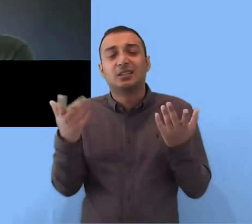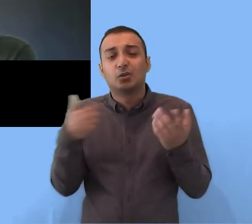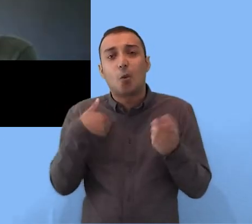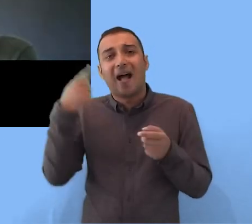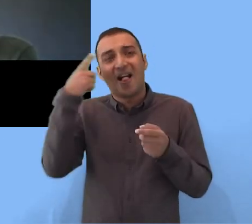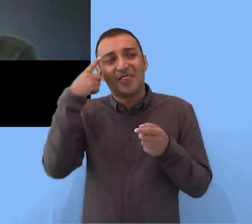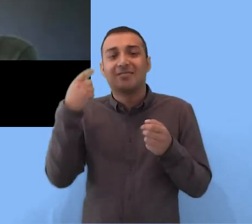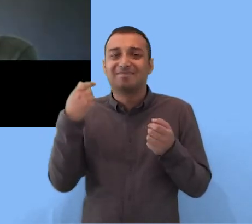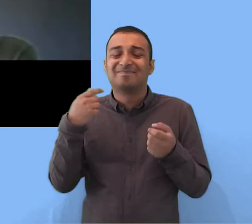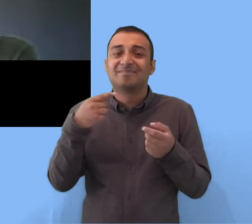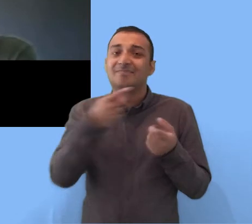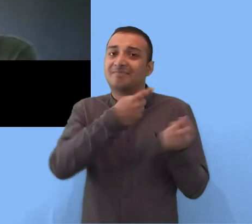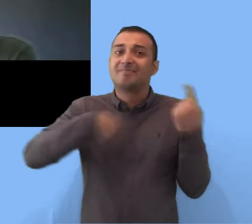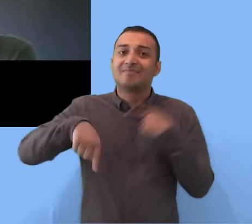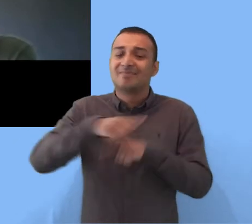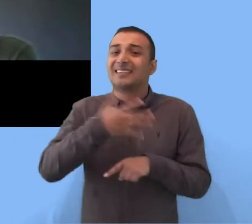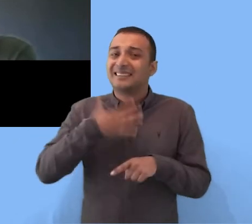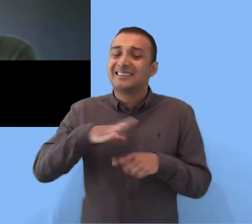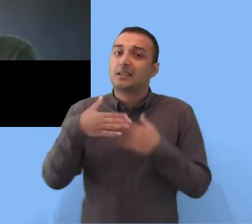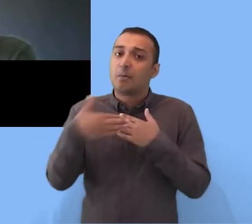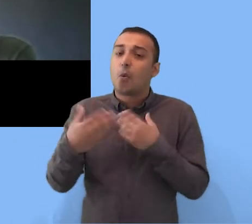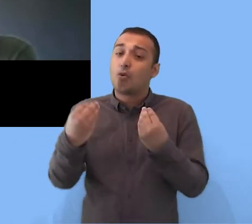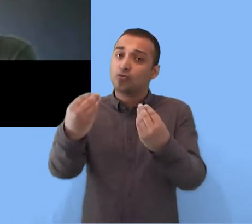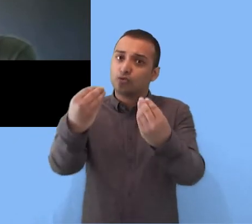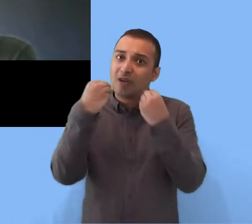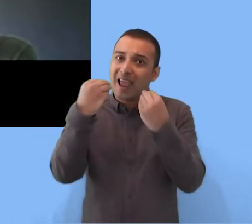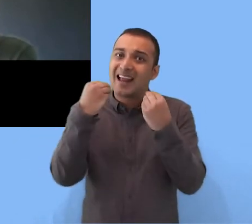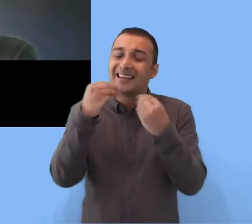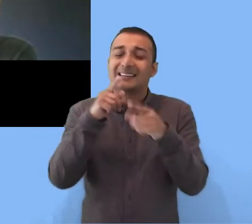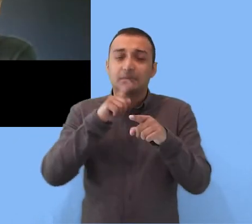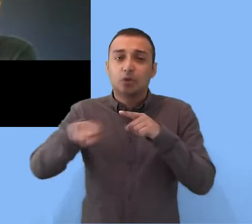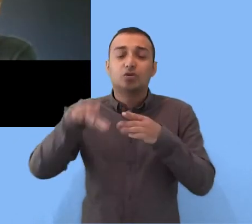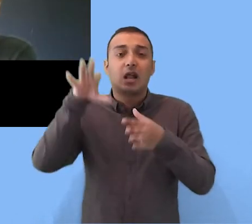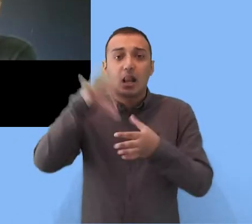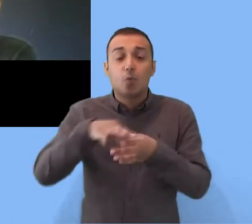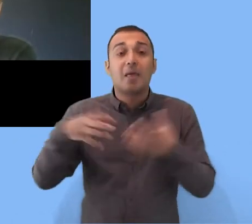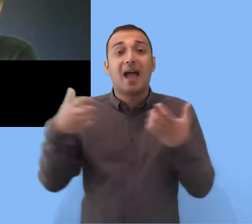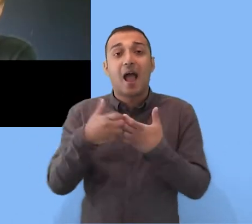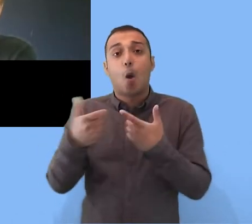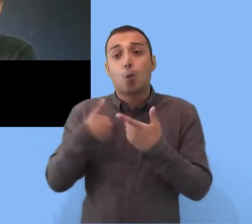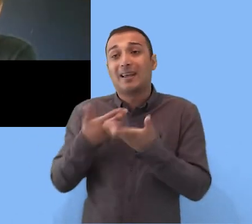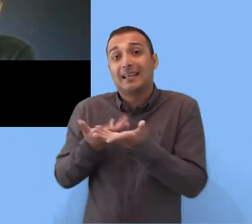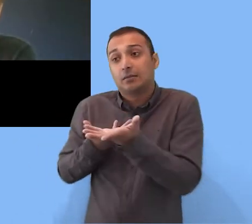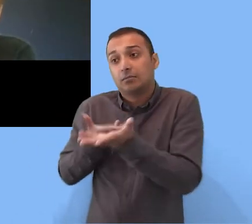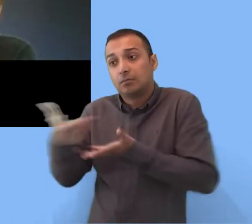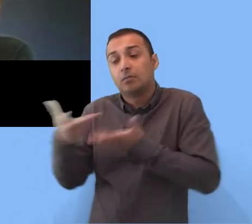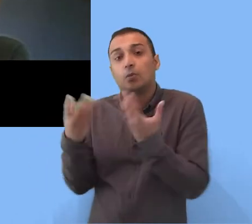training overall that needs to be done with interaction of people. So that's on site,